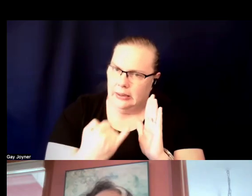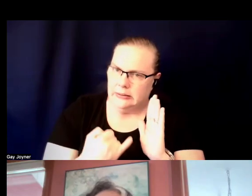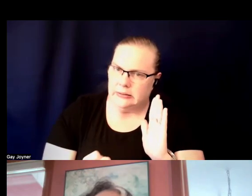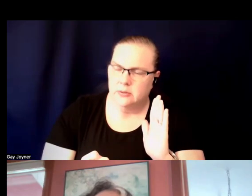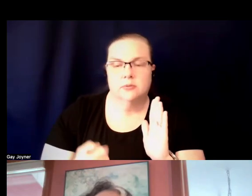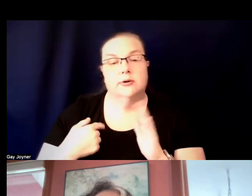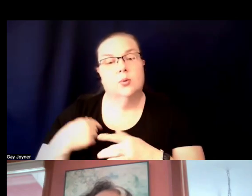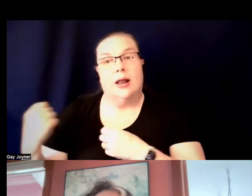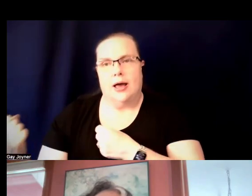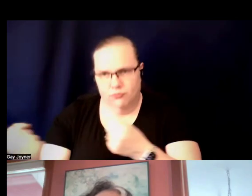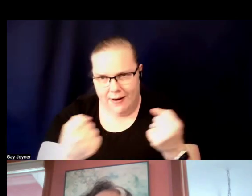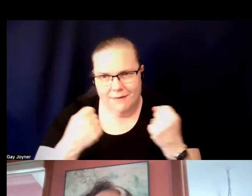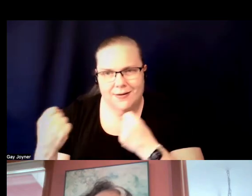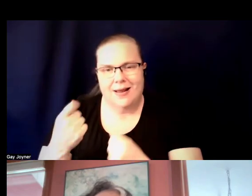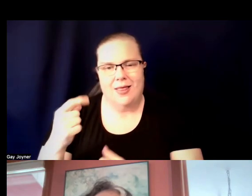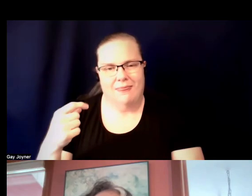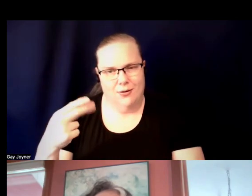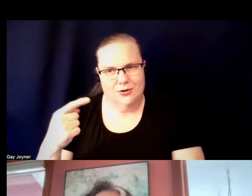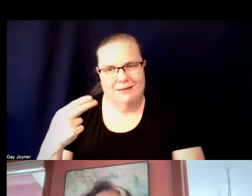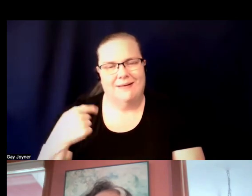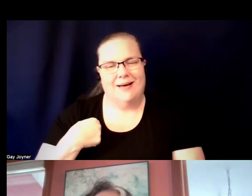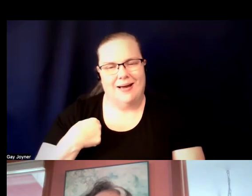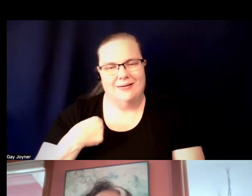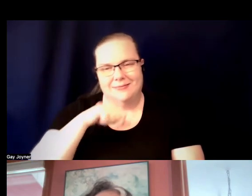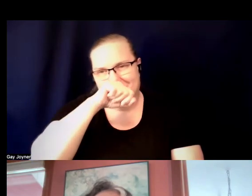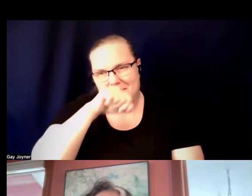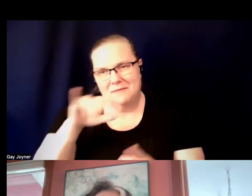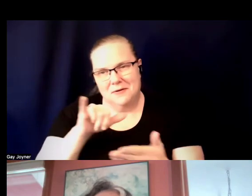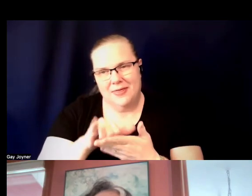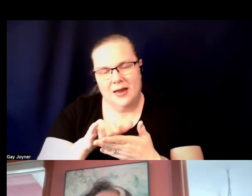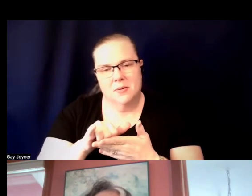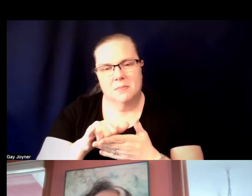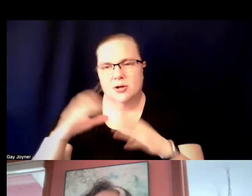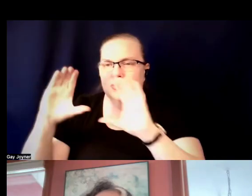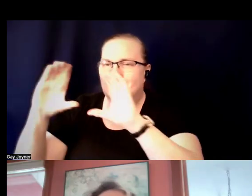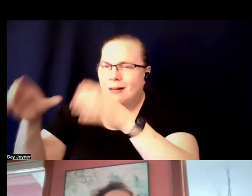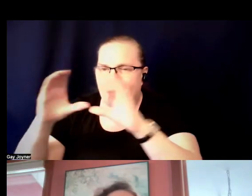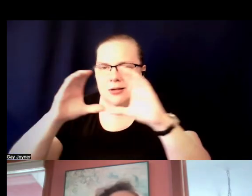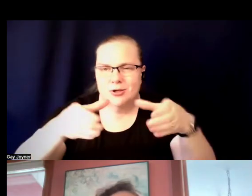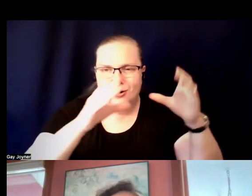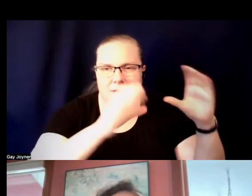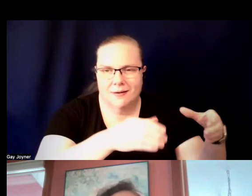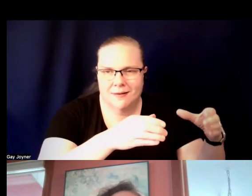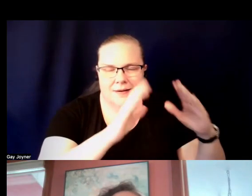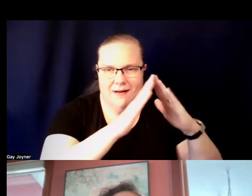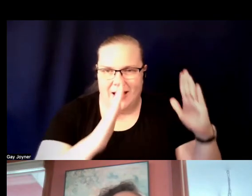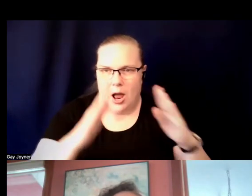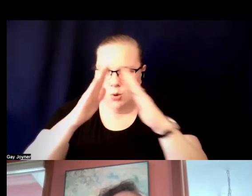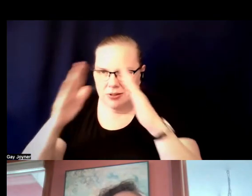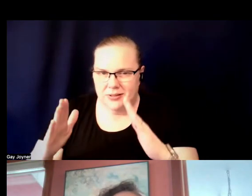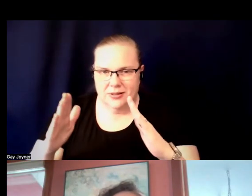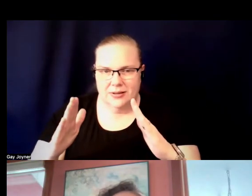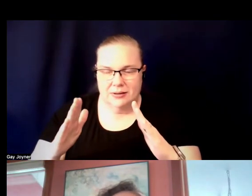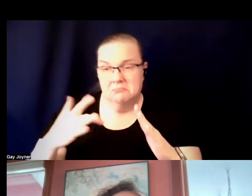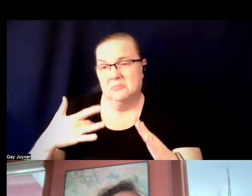around a lot. I mean, Gloucester is definitely a favorite. I like Mm, just the cluster of houses. mm, Usually they're very